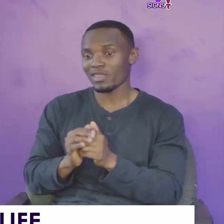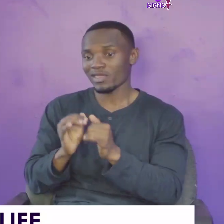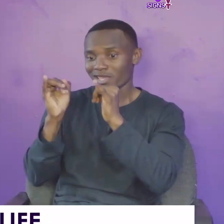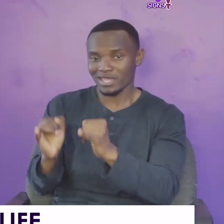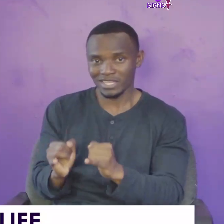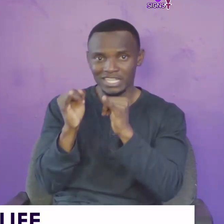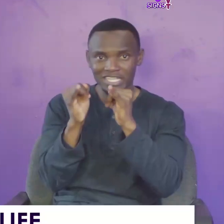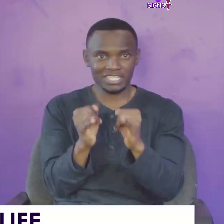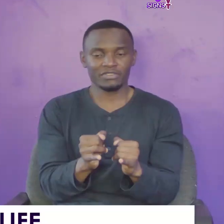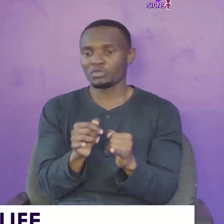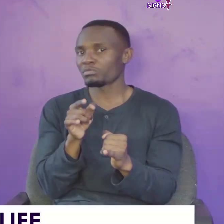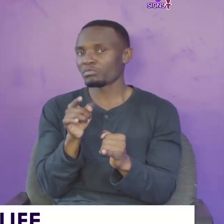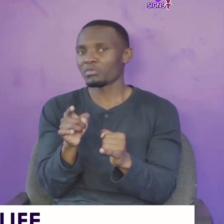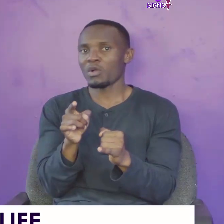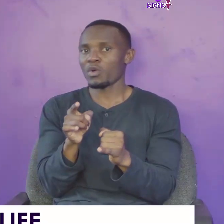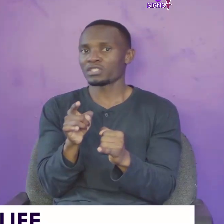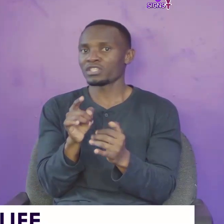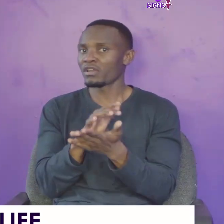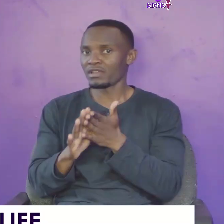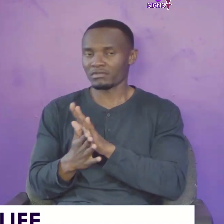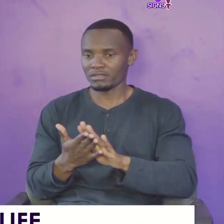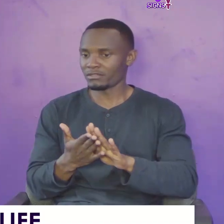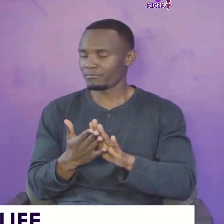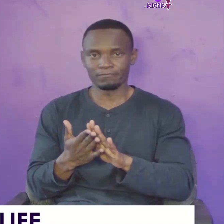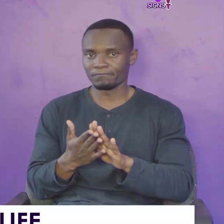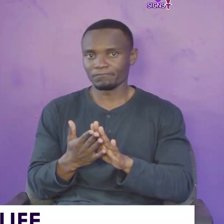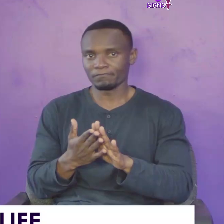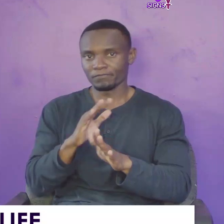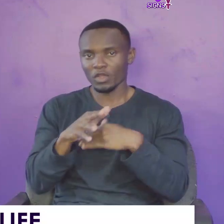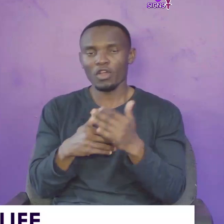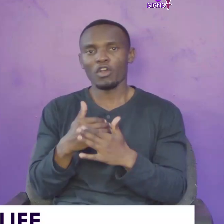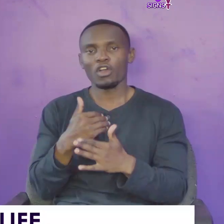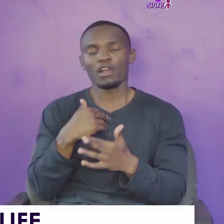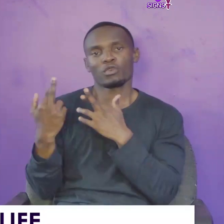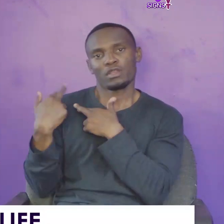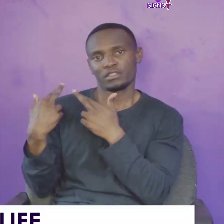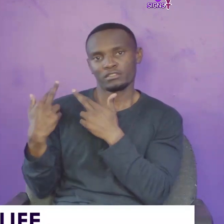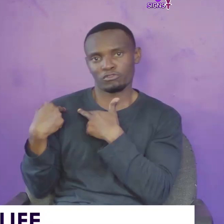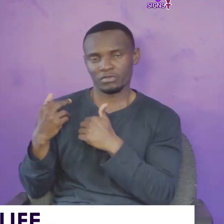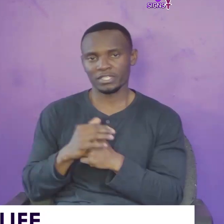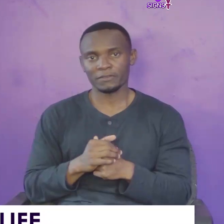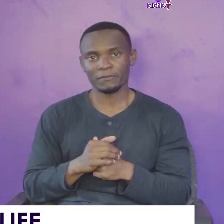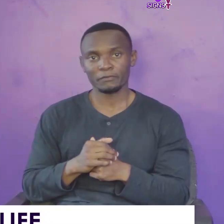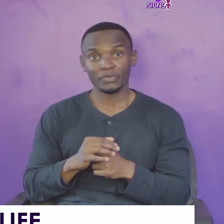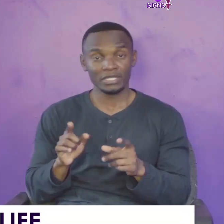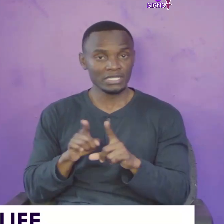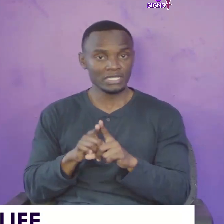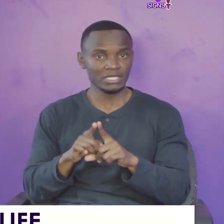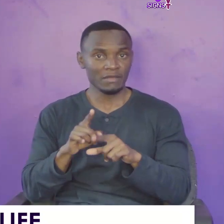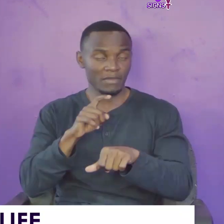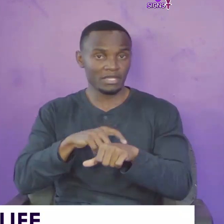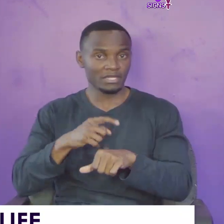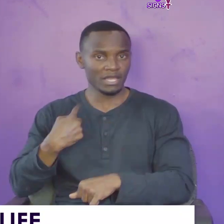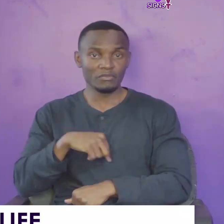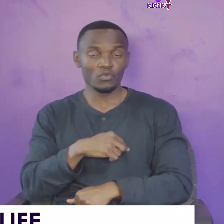The individual also has a role to play, because today, as we speak about ethics, it doesn't mean that if our leaders